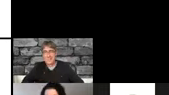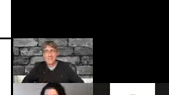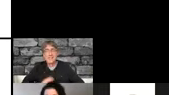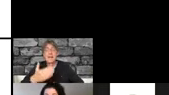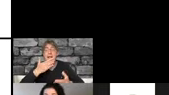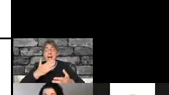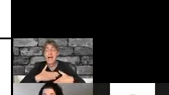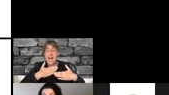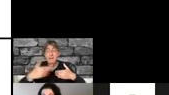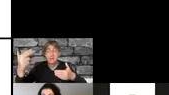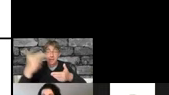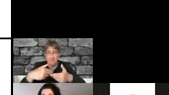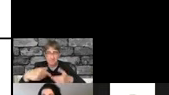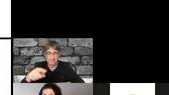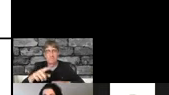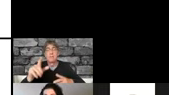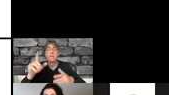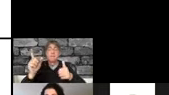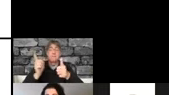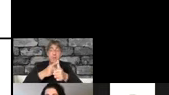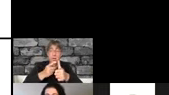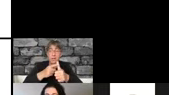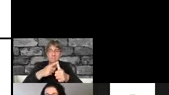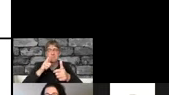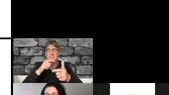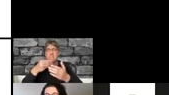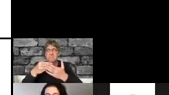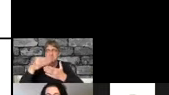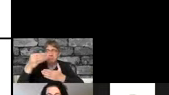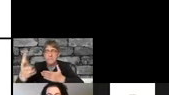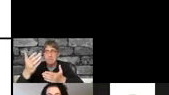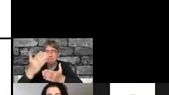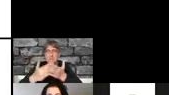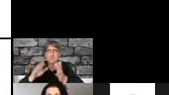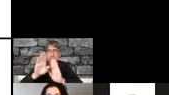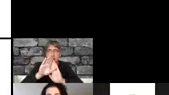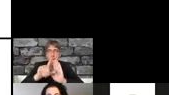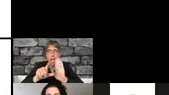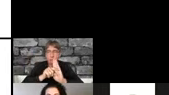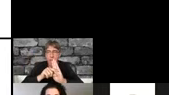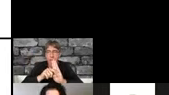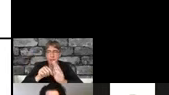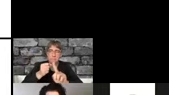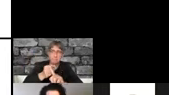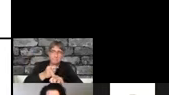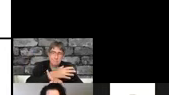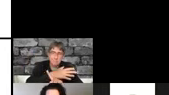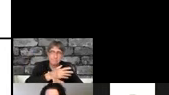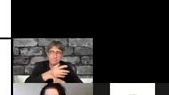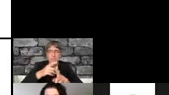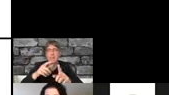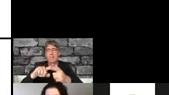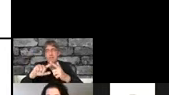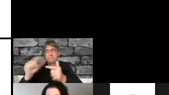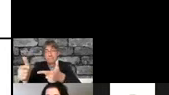Let me try to set the ground a little bit for what we're doing here before I turn it over to Anna. I'm going to